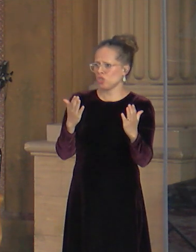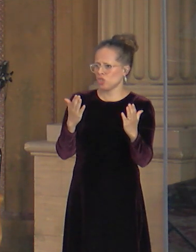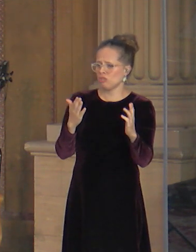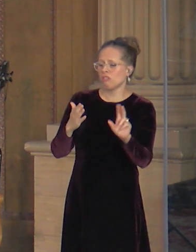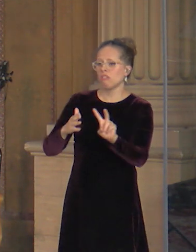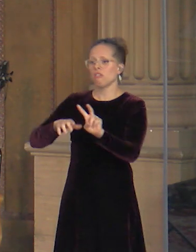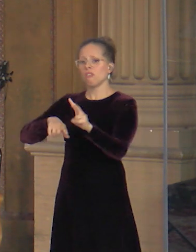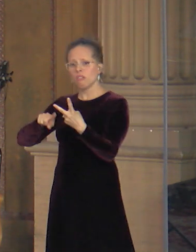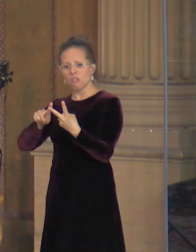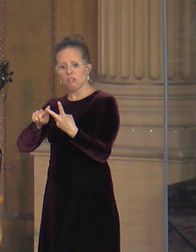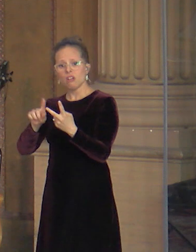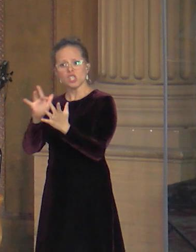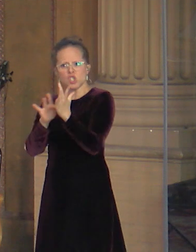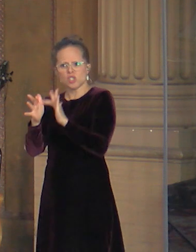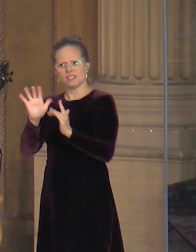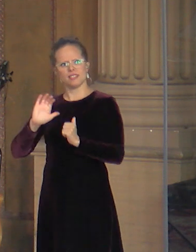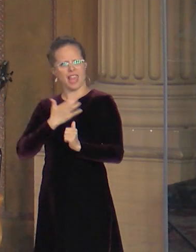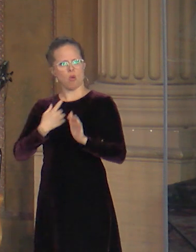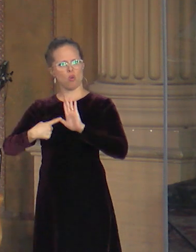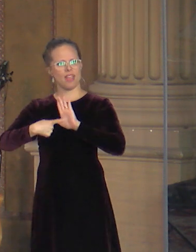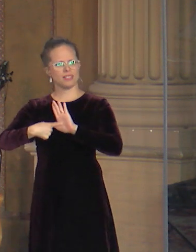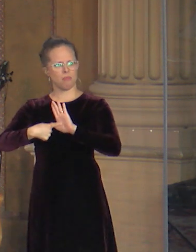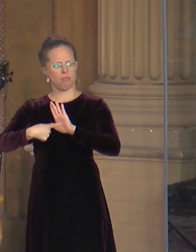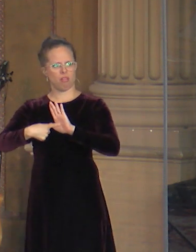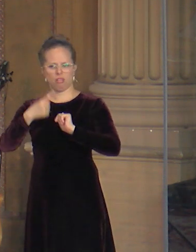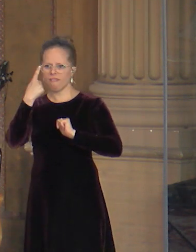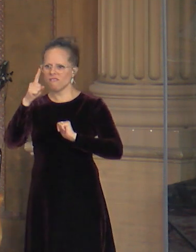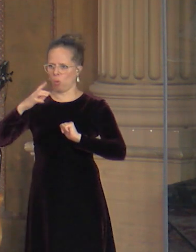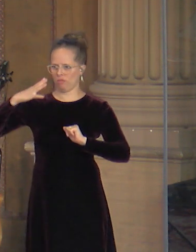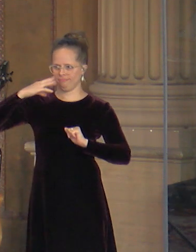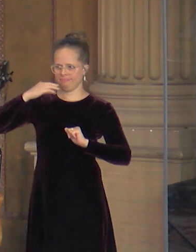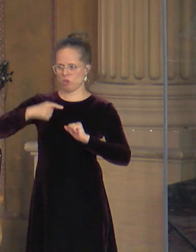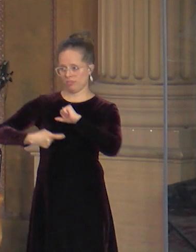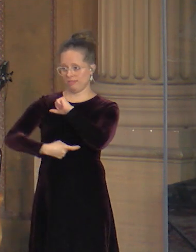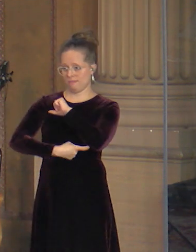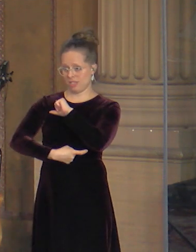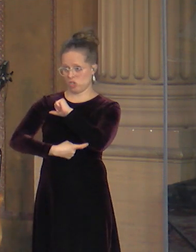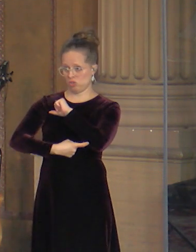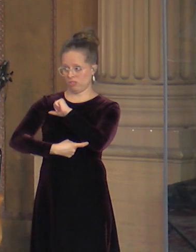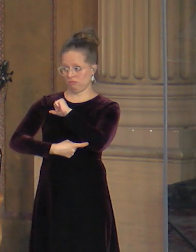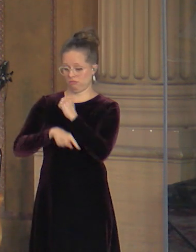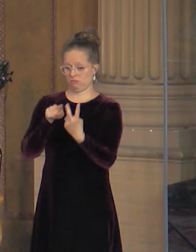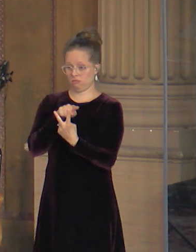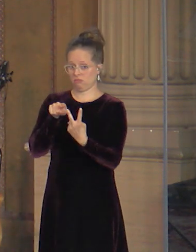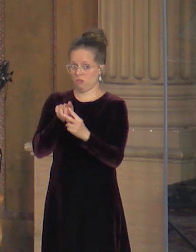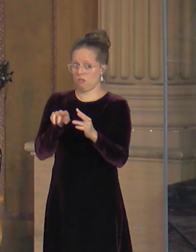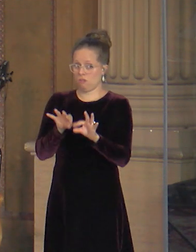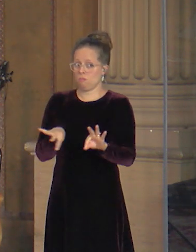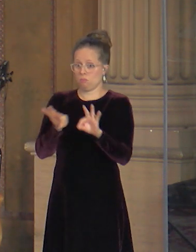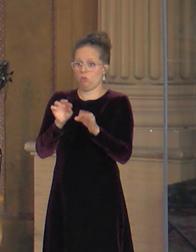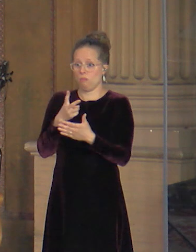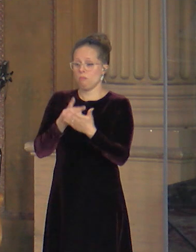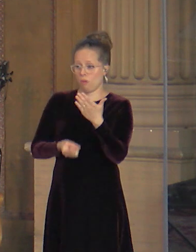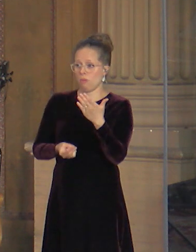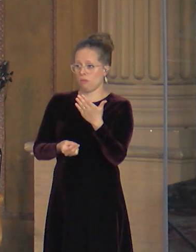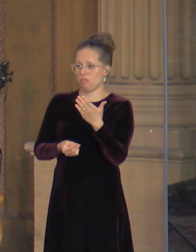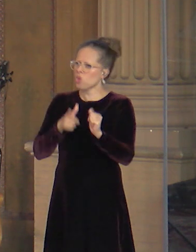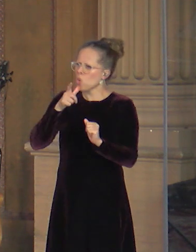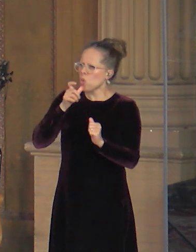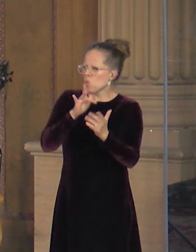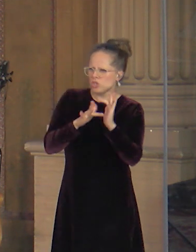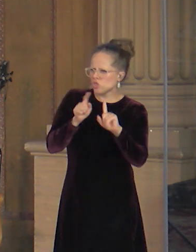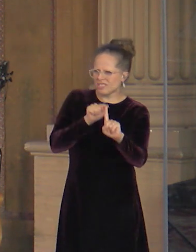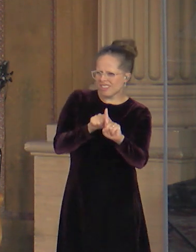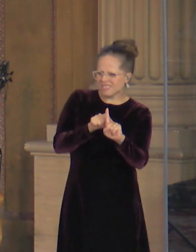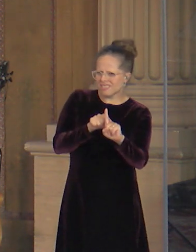two is that Jesus is our example in temptation and it's important that we see both of these things who Jesus is and what he accomplished in